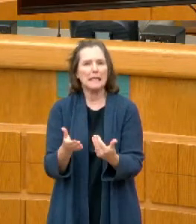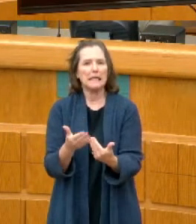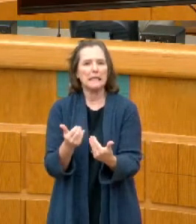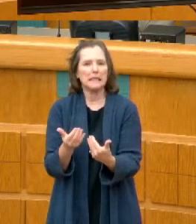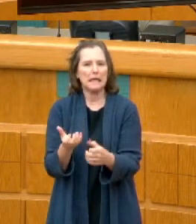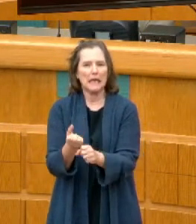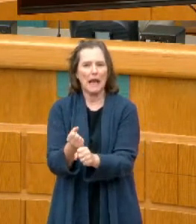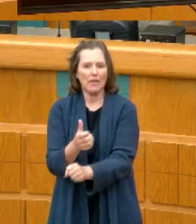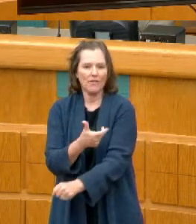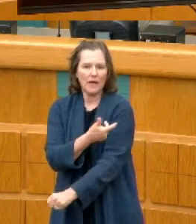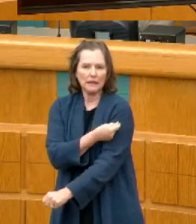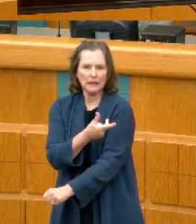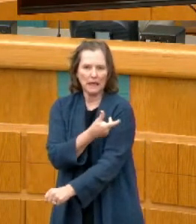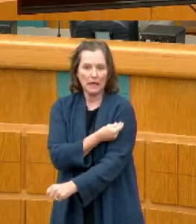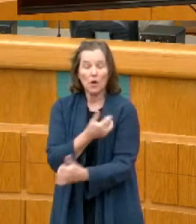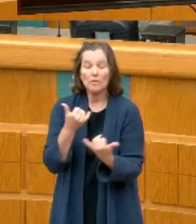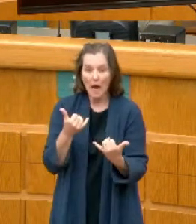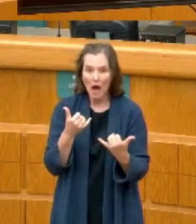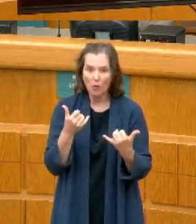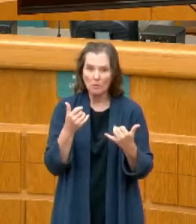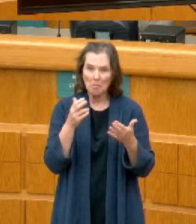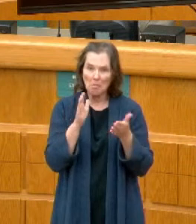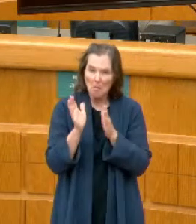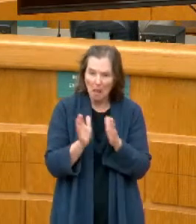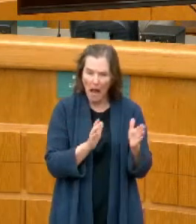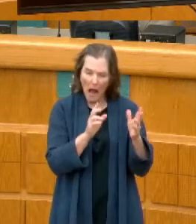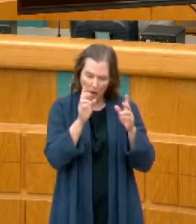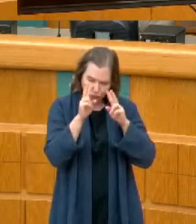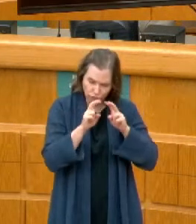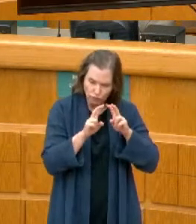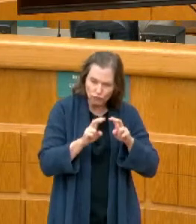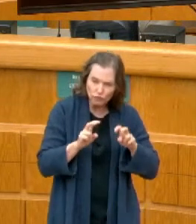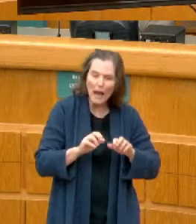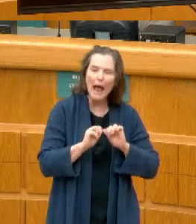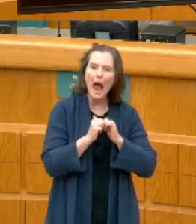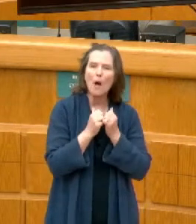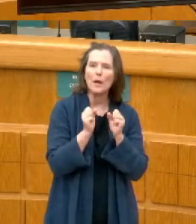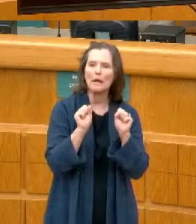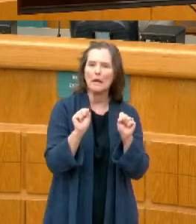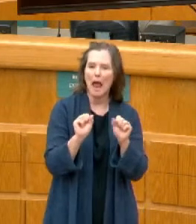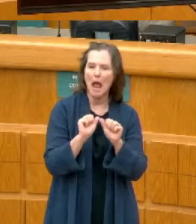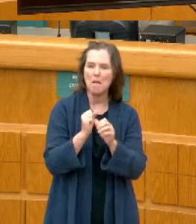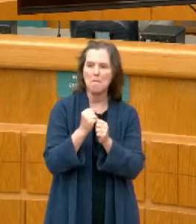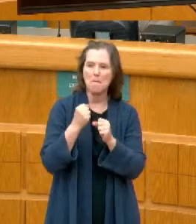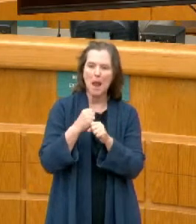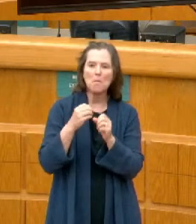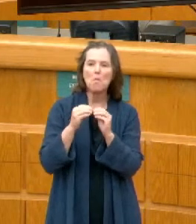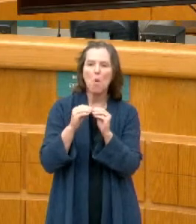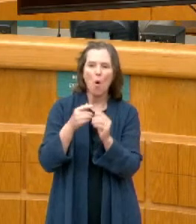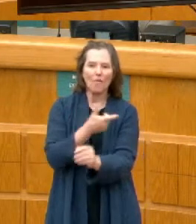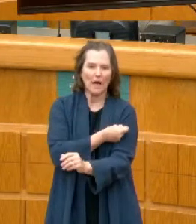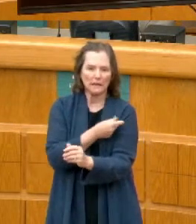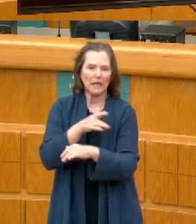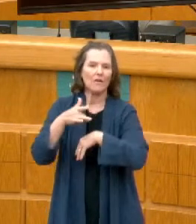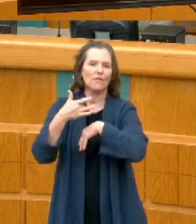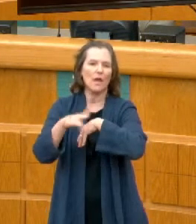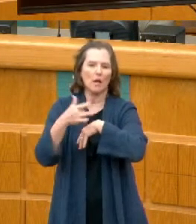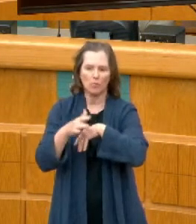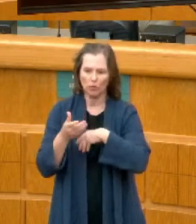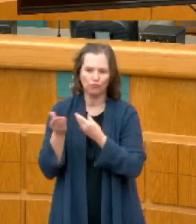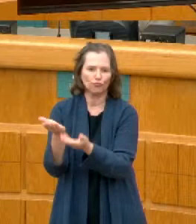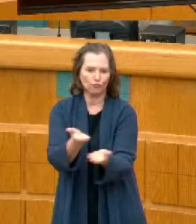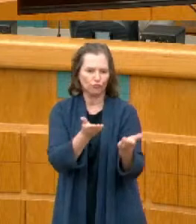on other measures and other ways that we can bring vaccinations more to you, if you will. But for